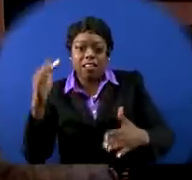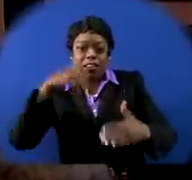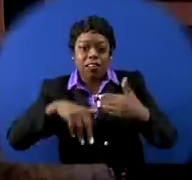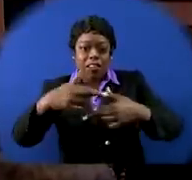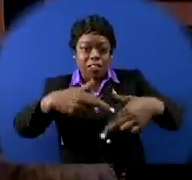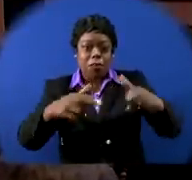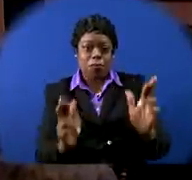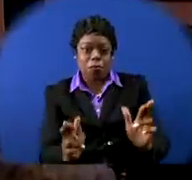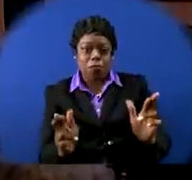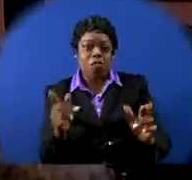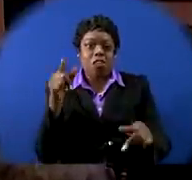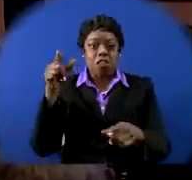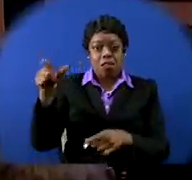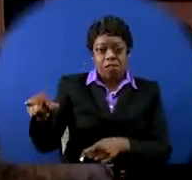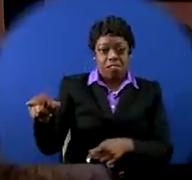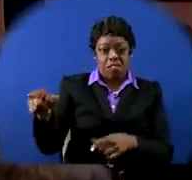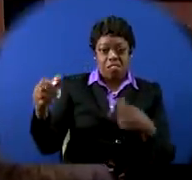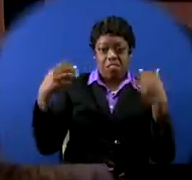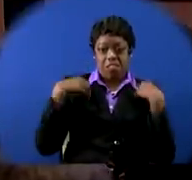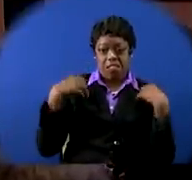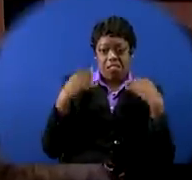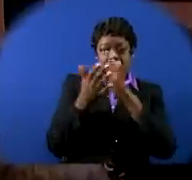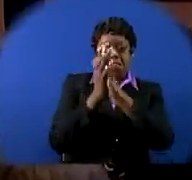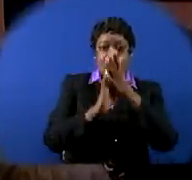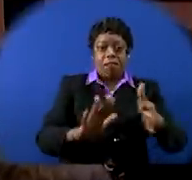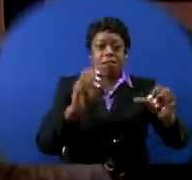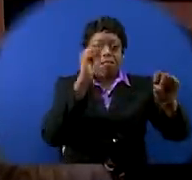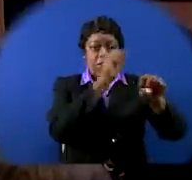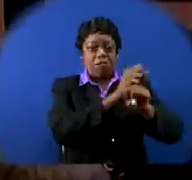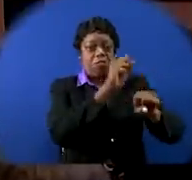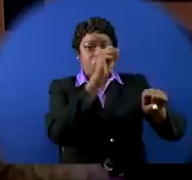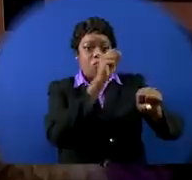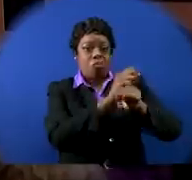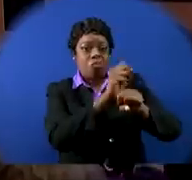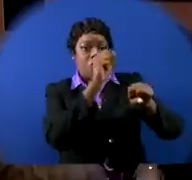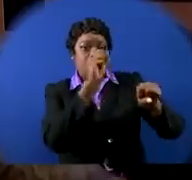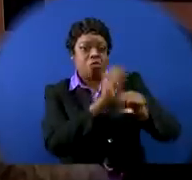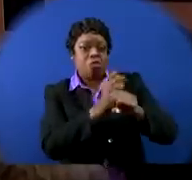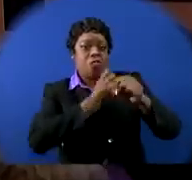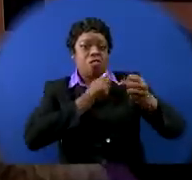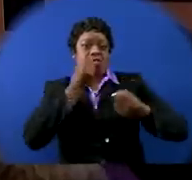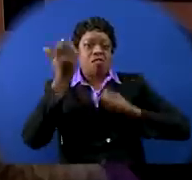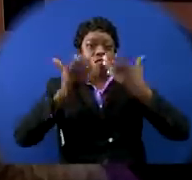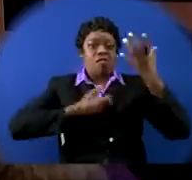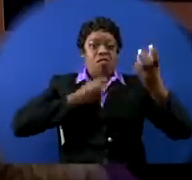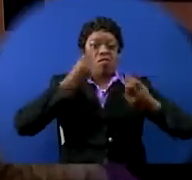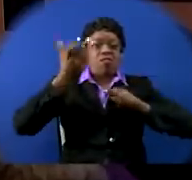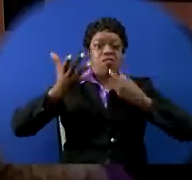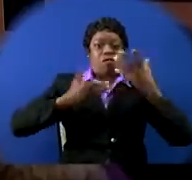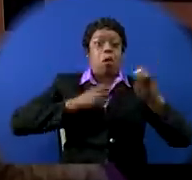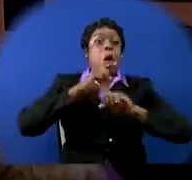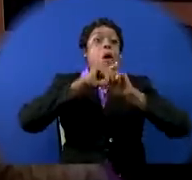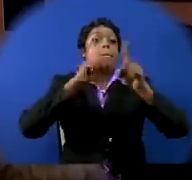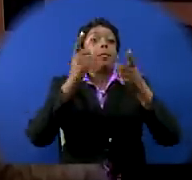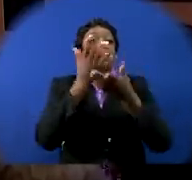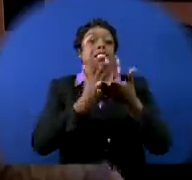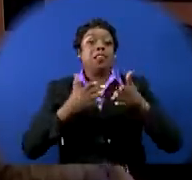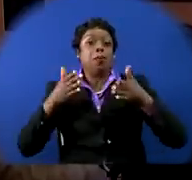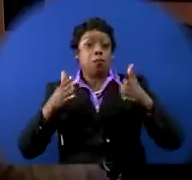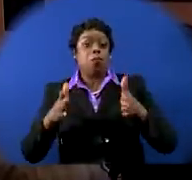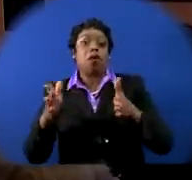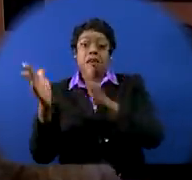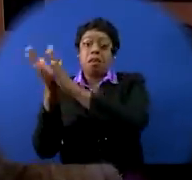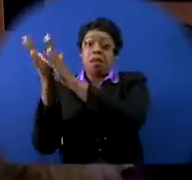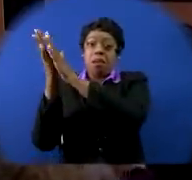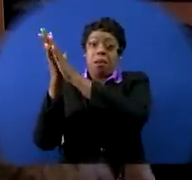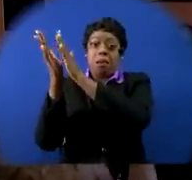said, if these hold their peace, the stones will cry out. But some kind of way, I'm going to get my praise. Either